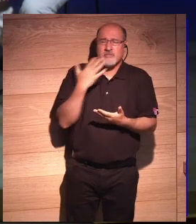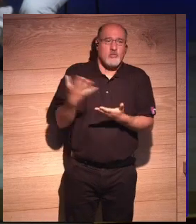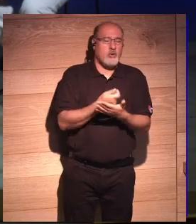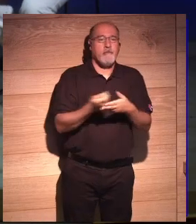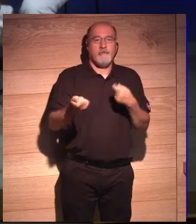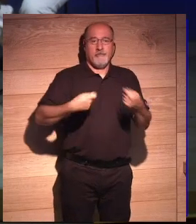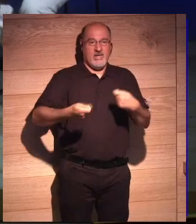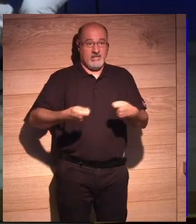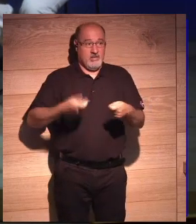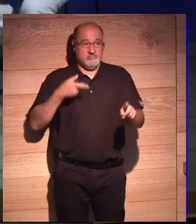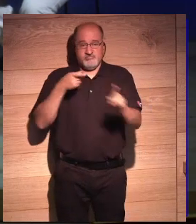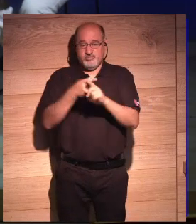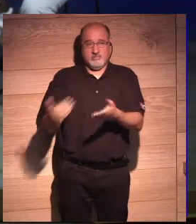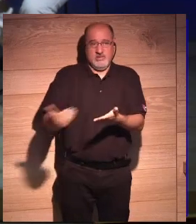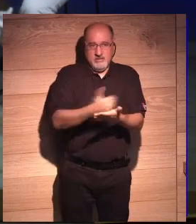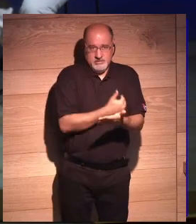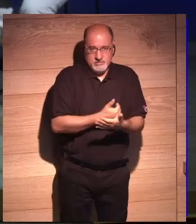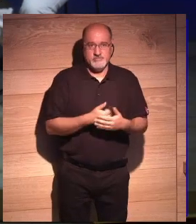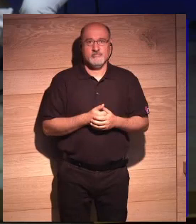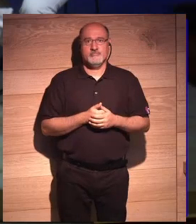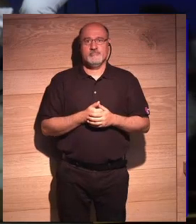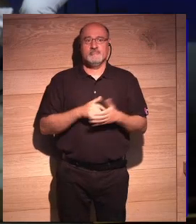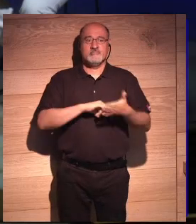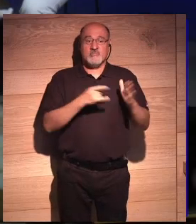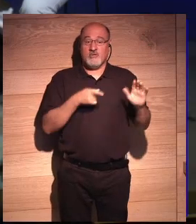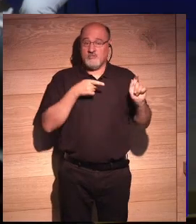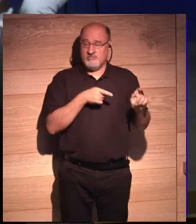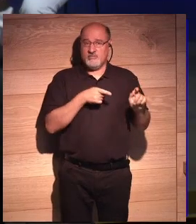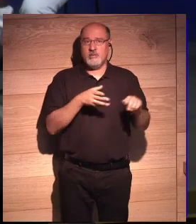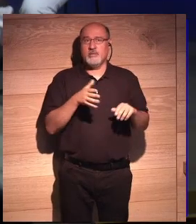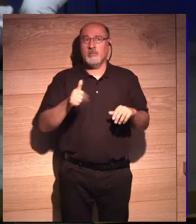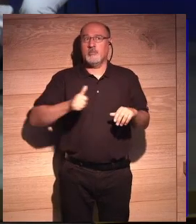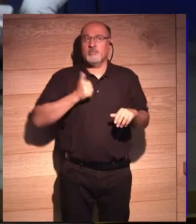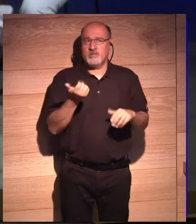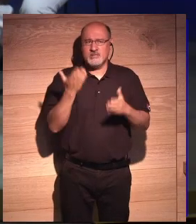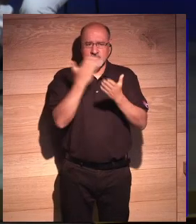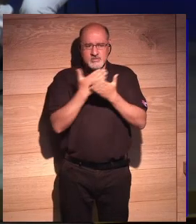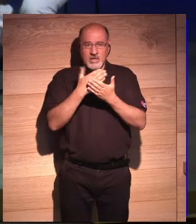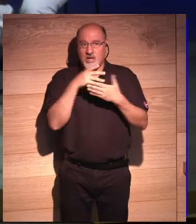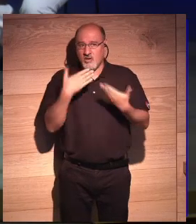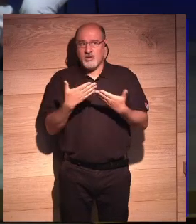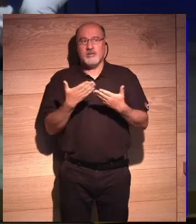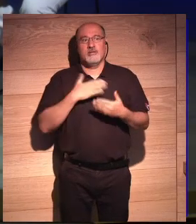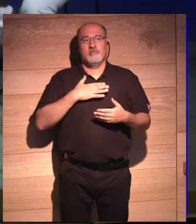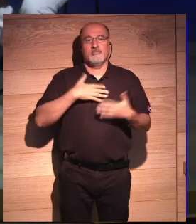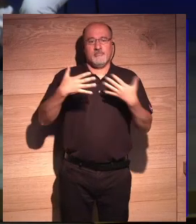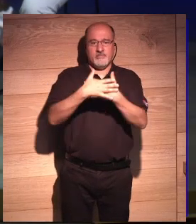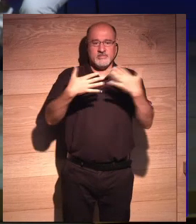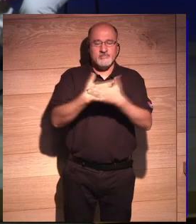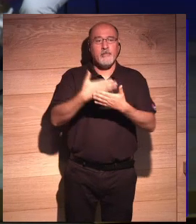this is one of the big markets that this technology could have. But I don't know if maybe it is because what